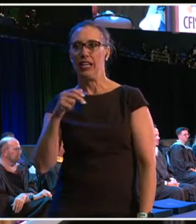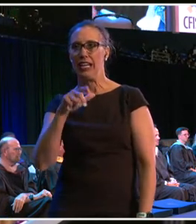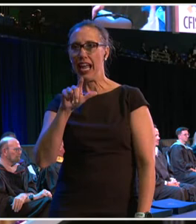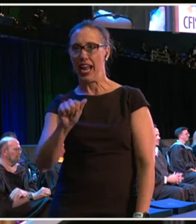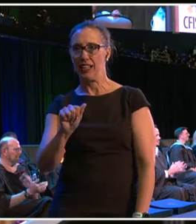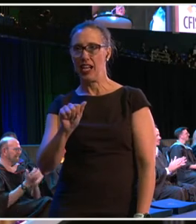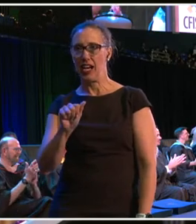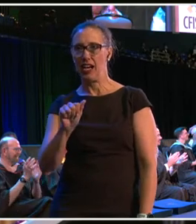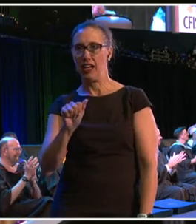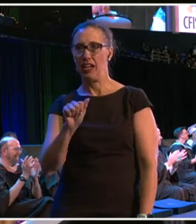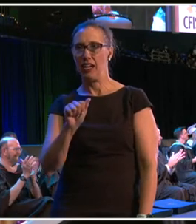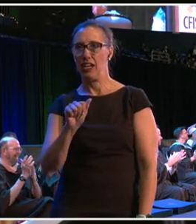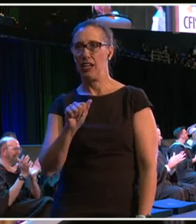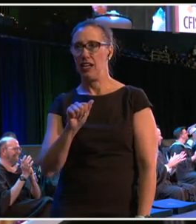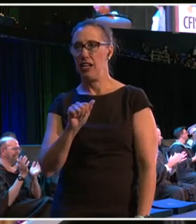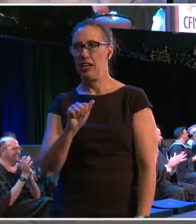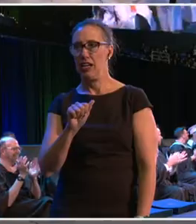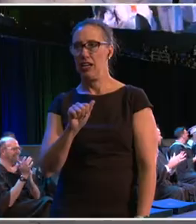Bowie.